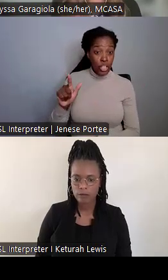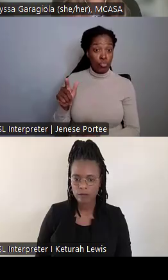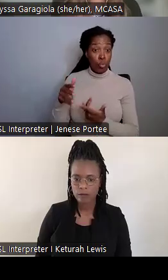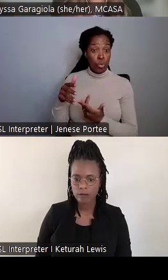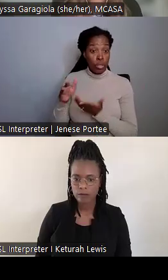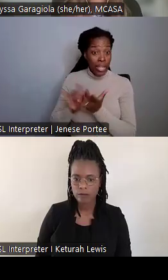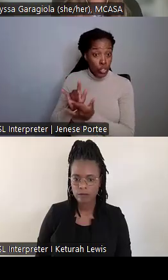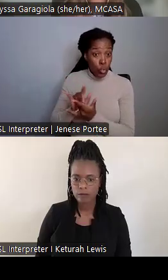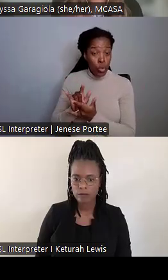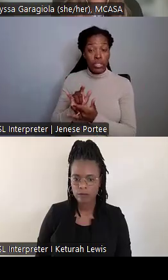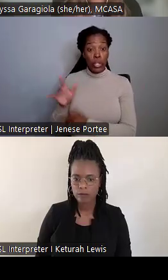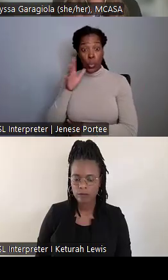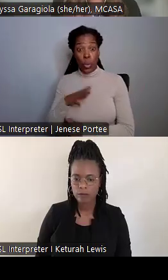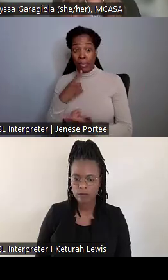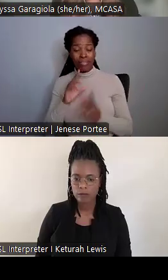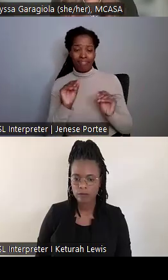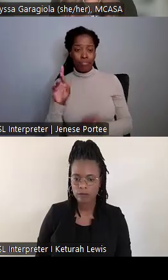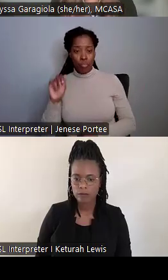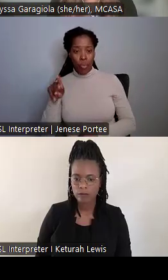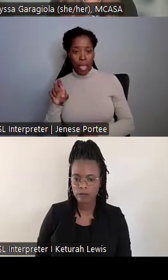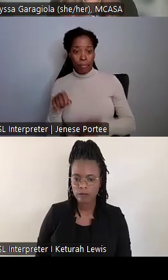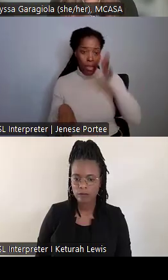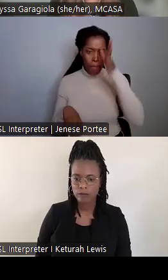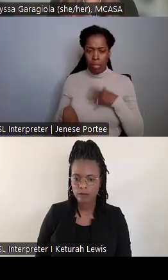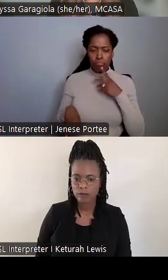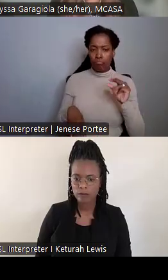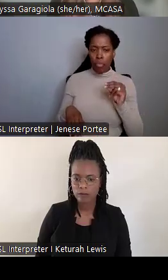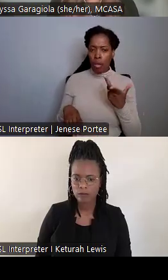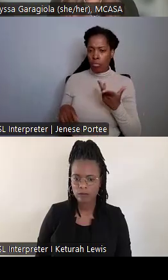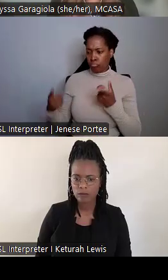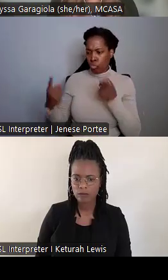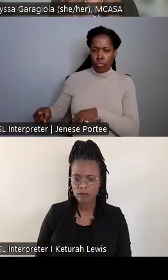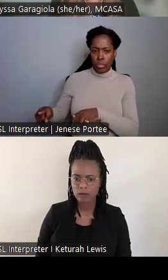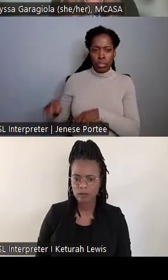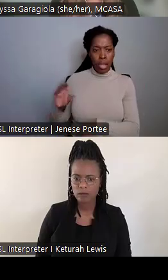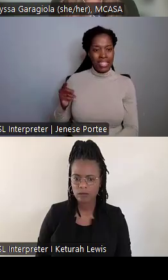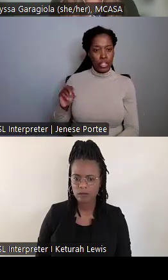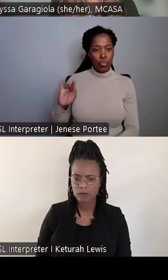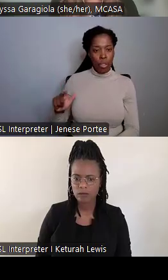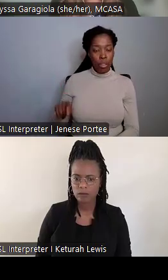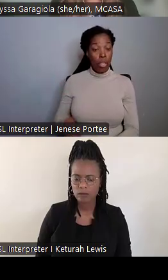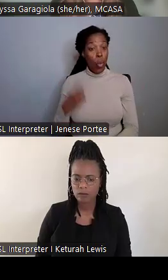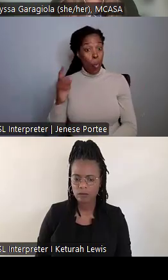while the man claimed it was consensual. In one scenario, the woman was obese and the man